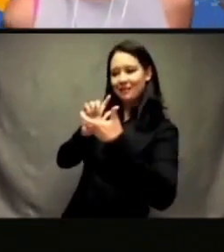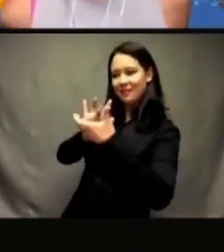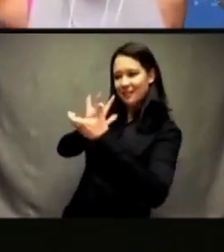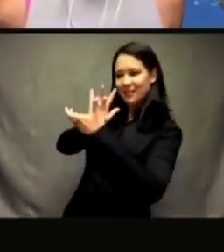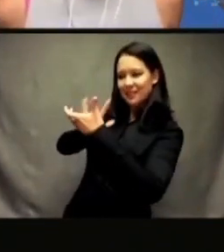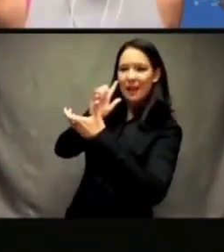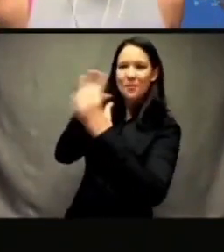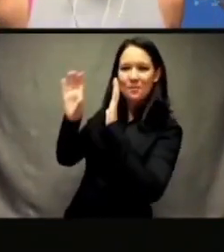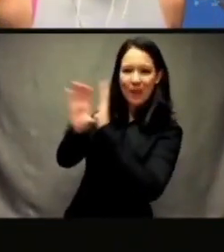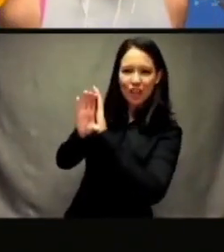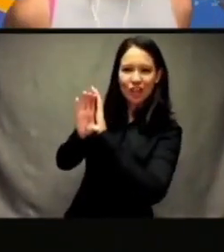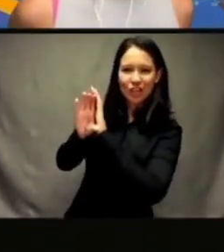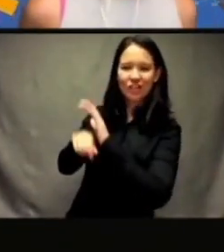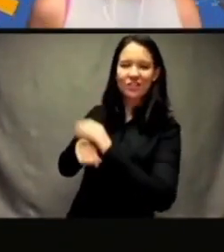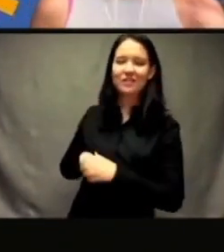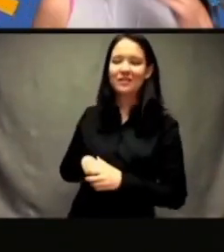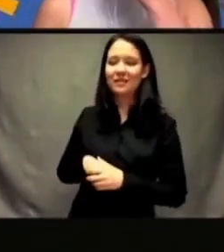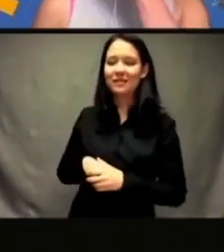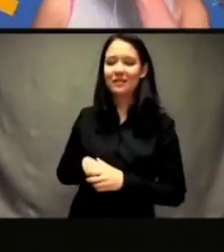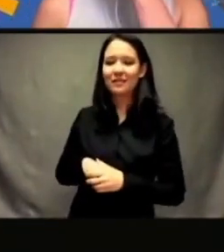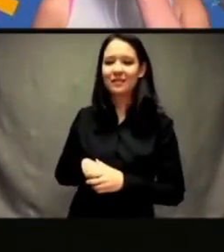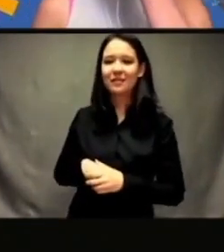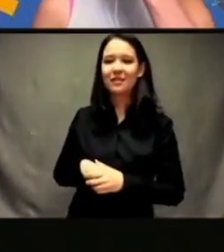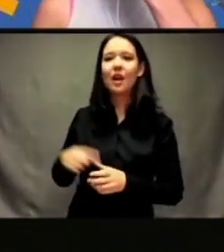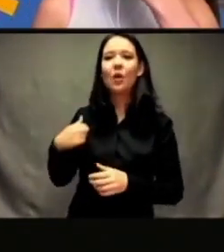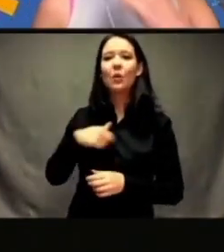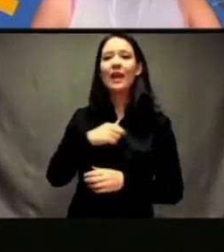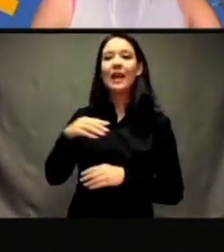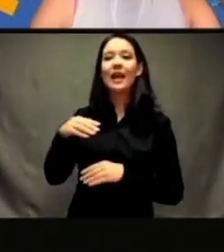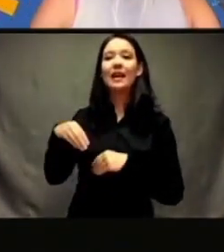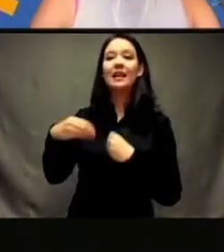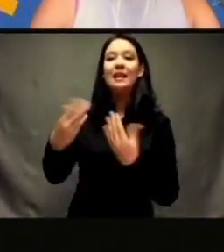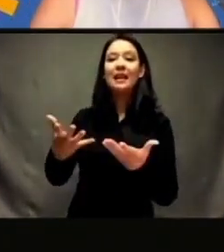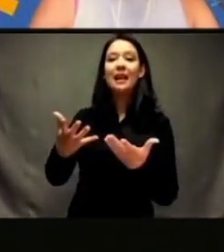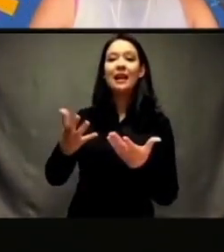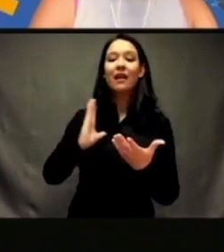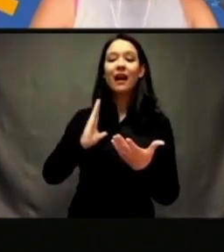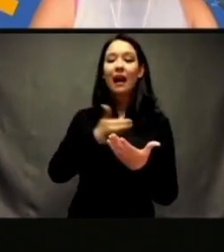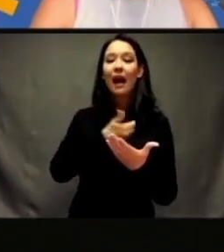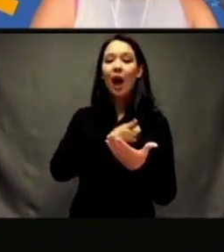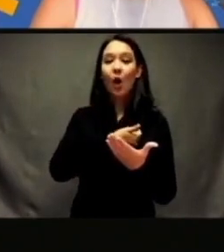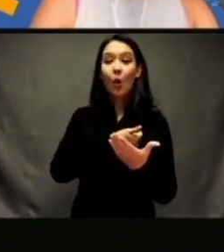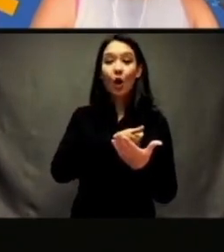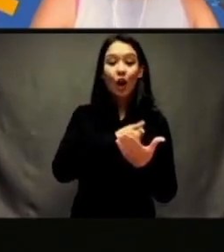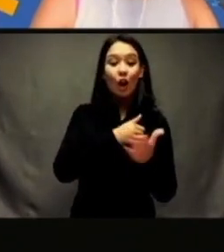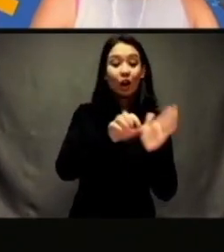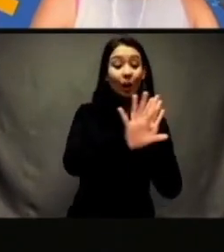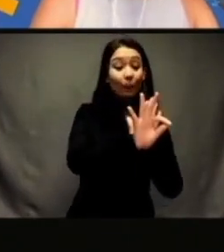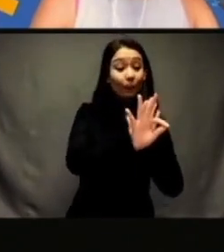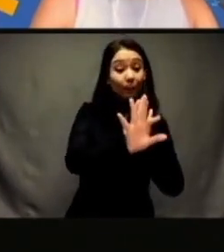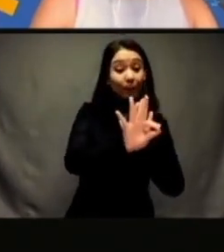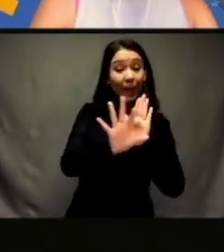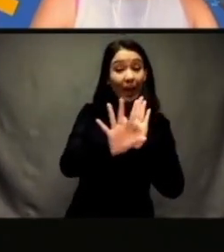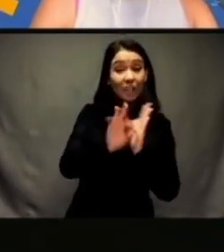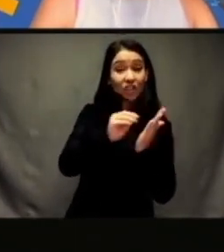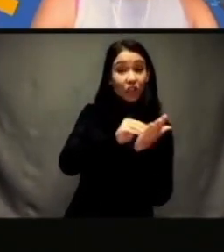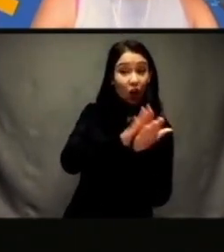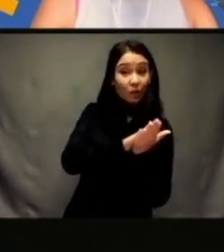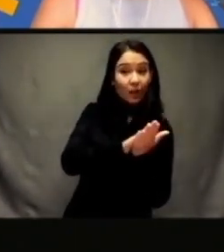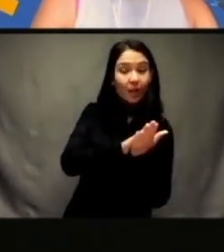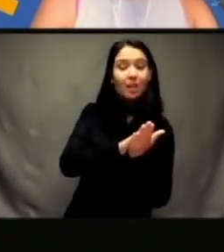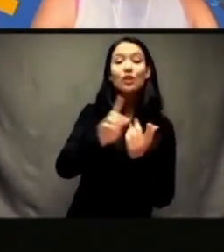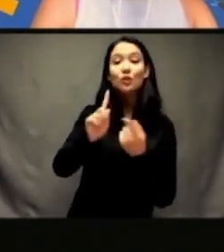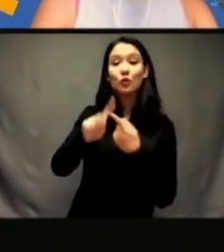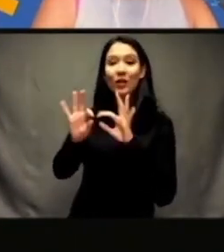photos, and we give our documentation, our curated documentation, to the families, both in a